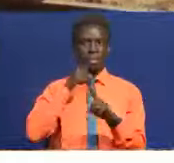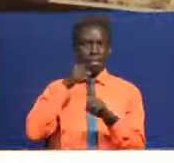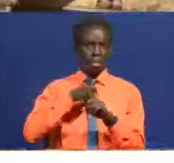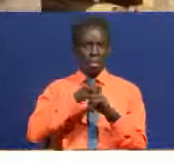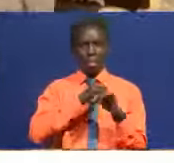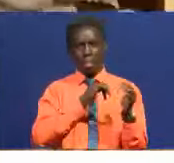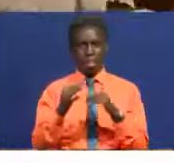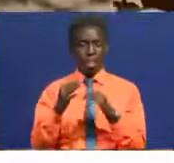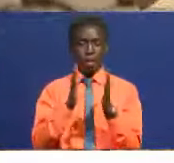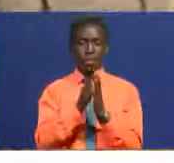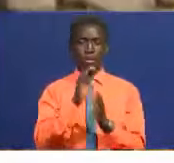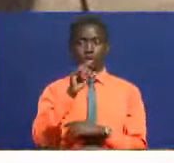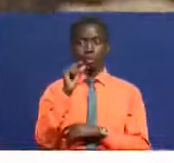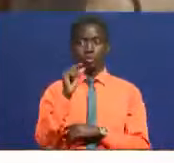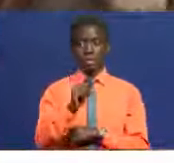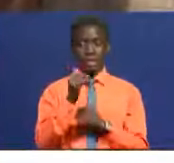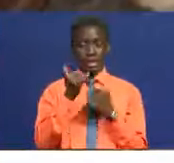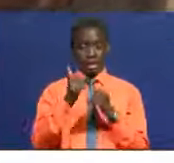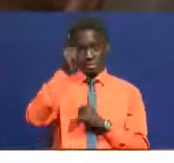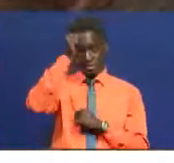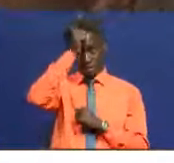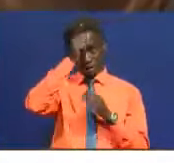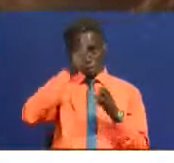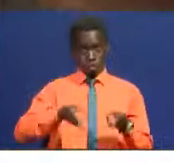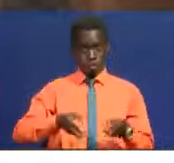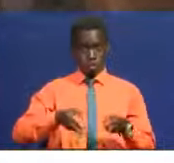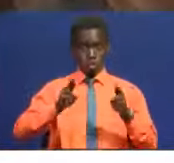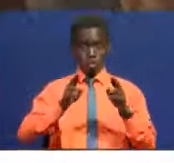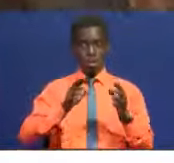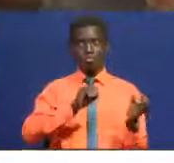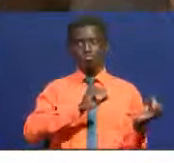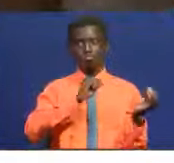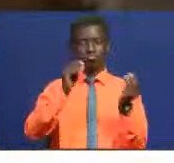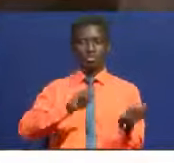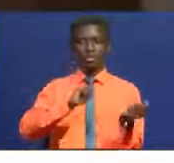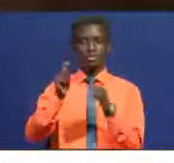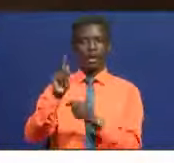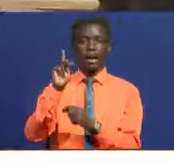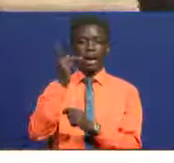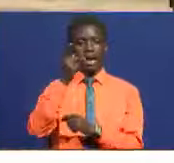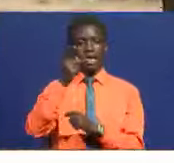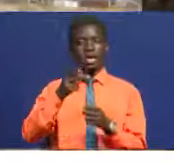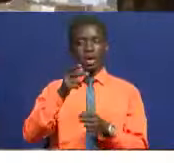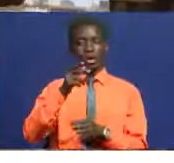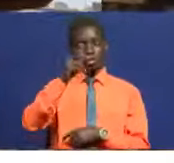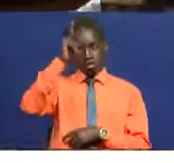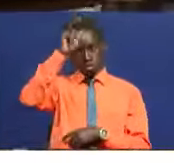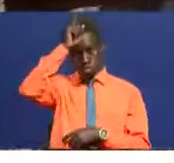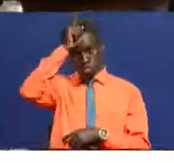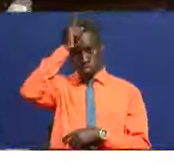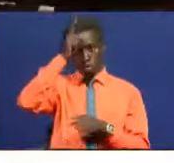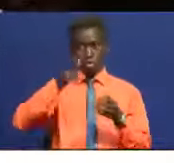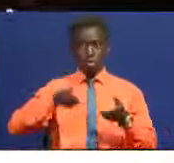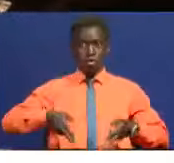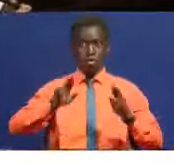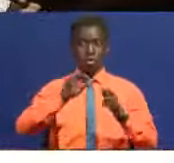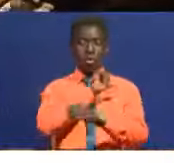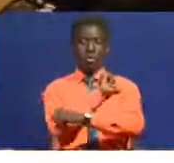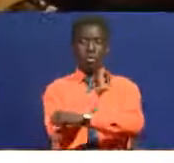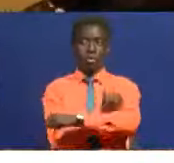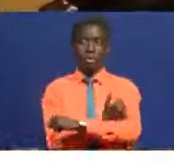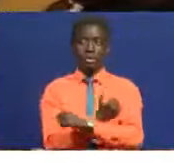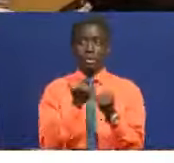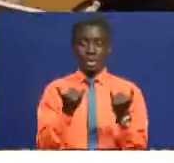of Governors. Rural roads were transferred to the Kenya Rural Roads Authority, drawing major condemnation from the counties. Transport